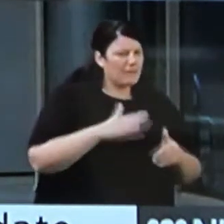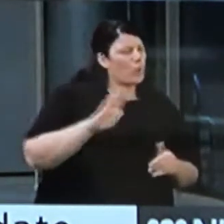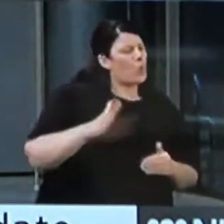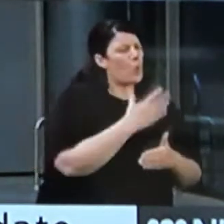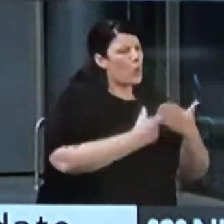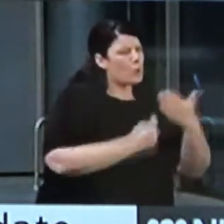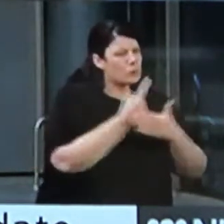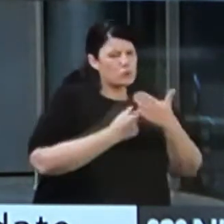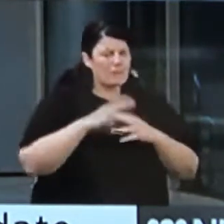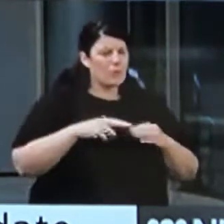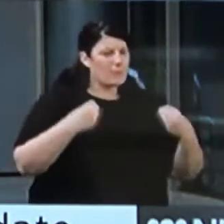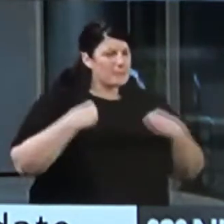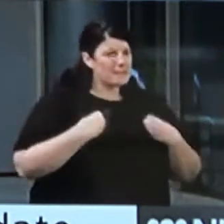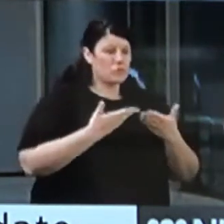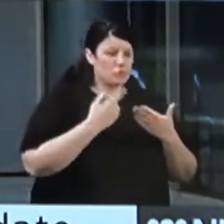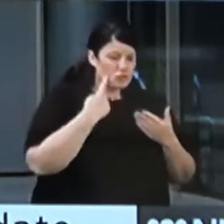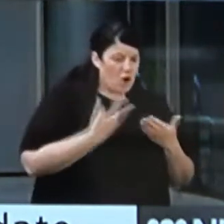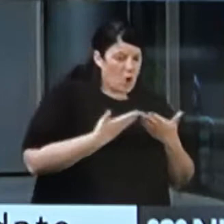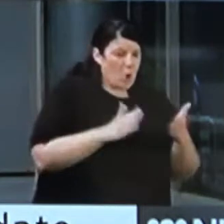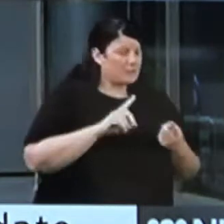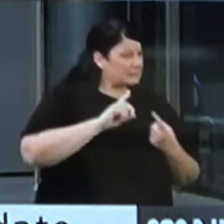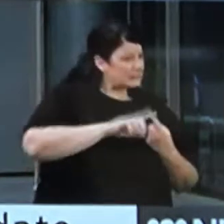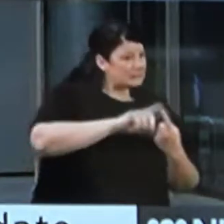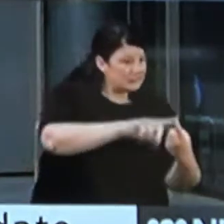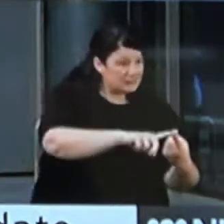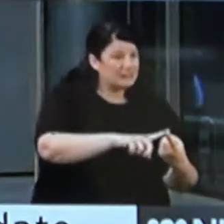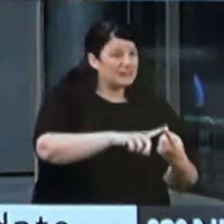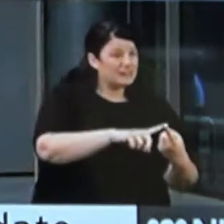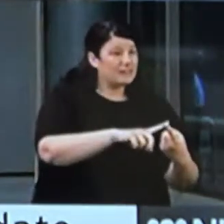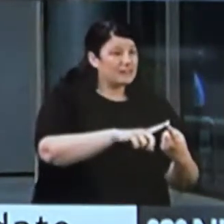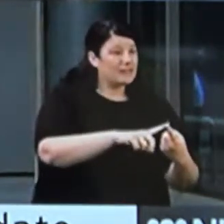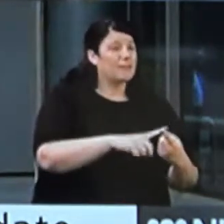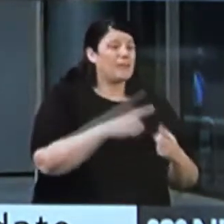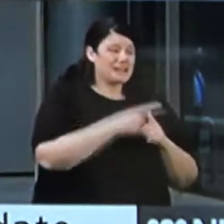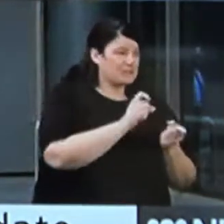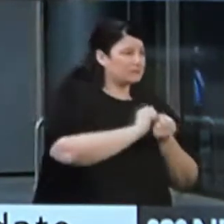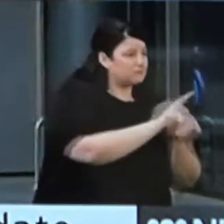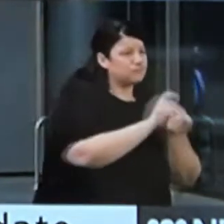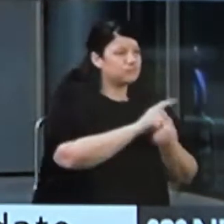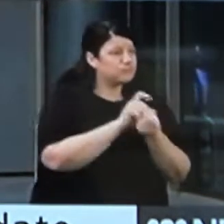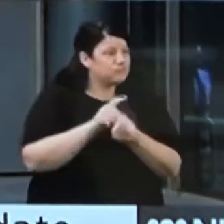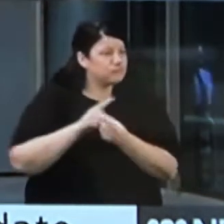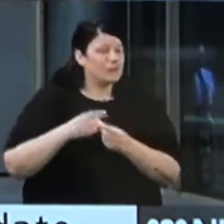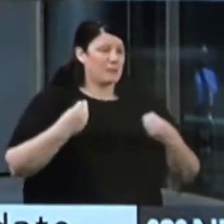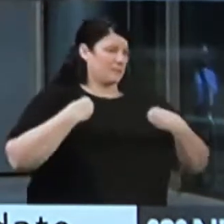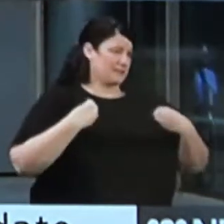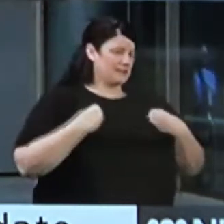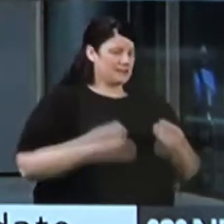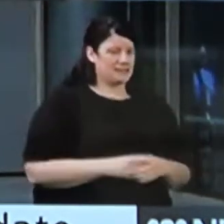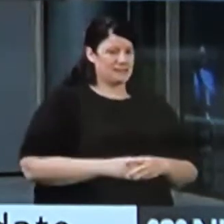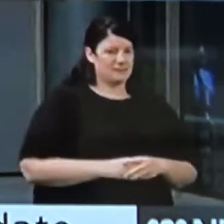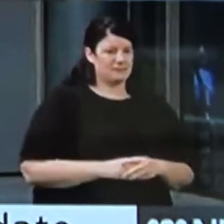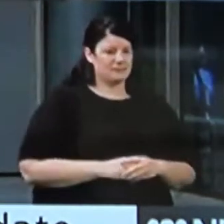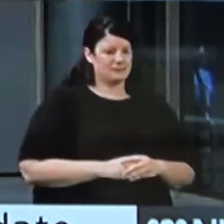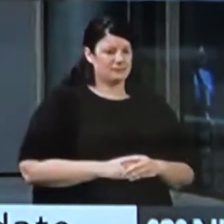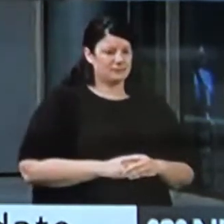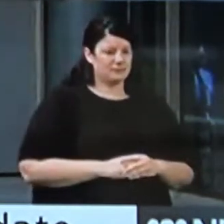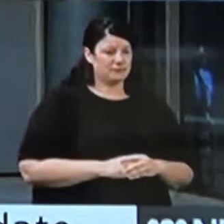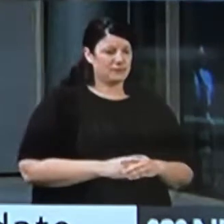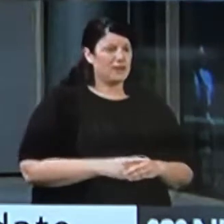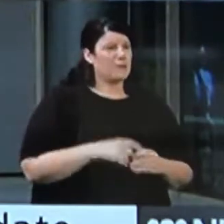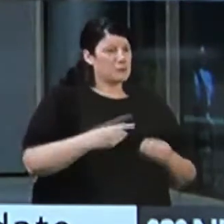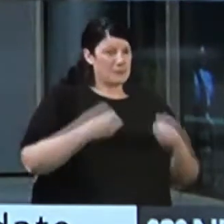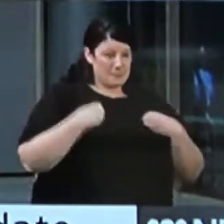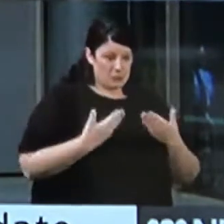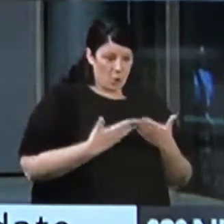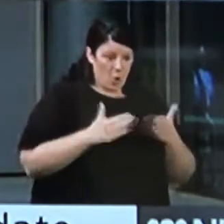every opportunity for businesses not only to keep going, but to make sure that they're accelerating what they can do during this time, because the businesses that are going are